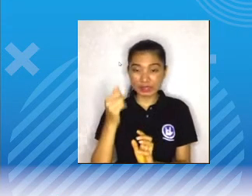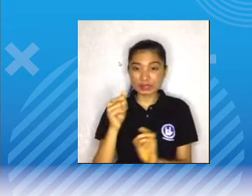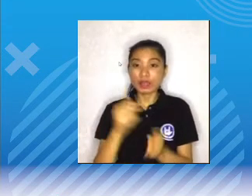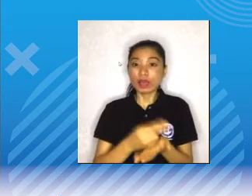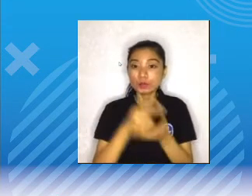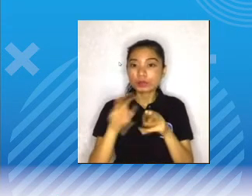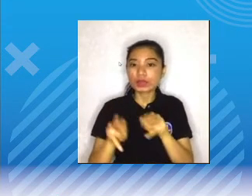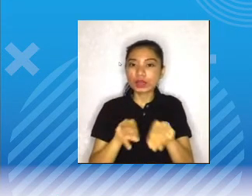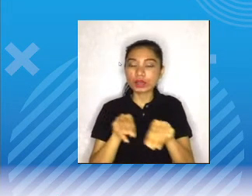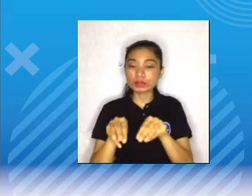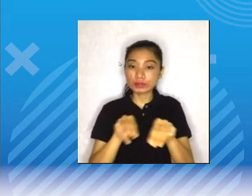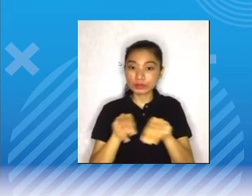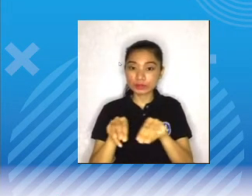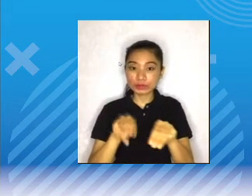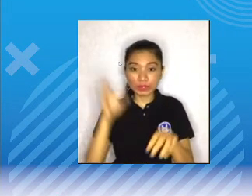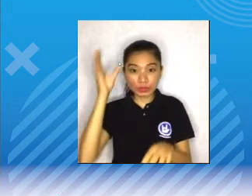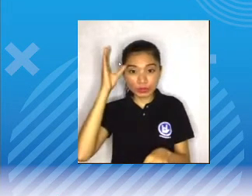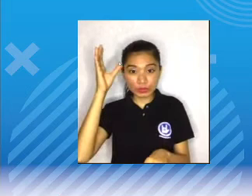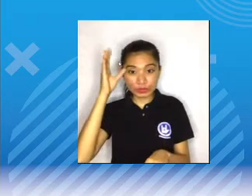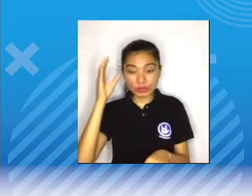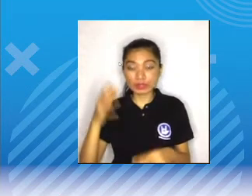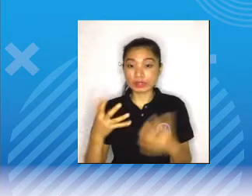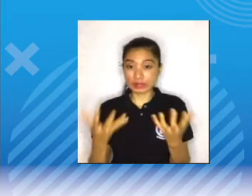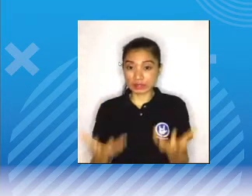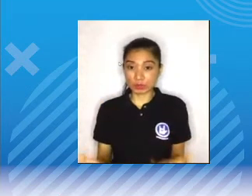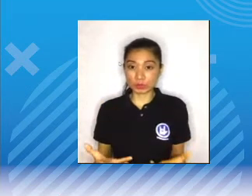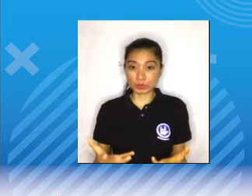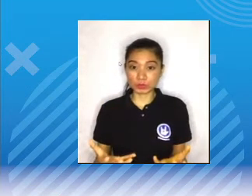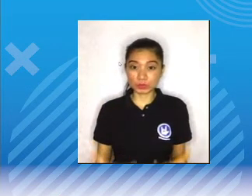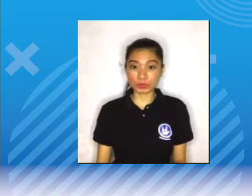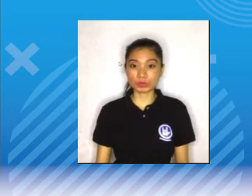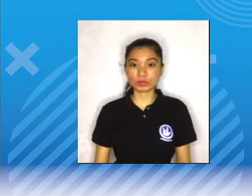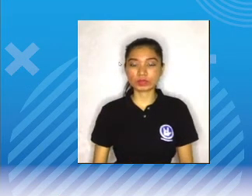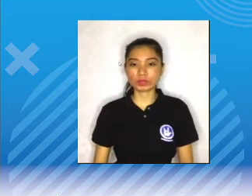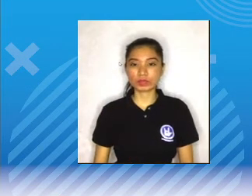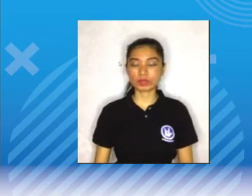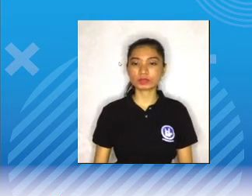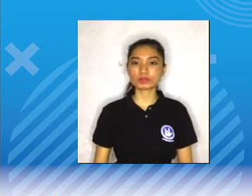load. And take true breaks. What does that mean?